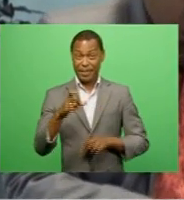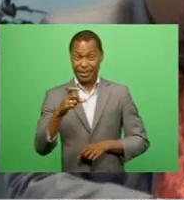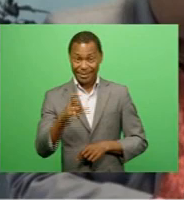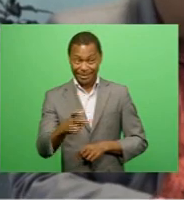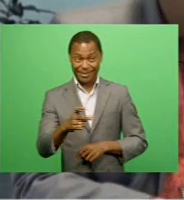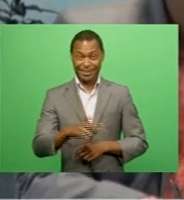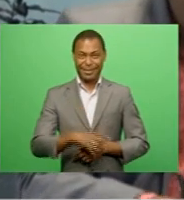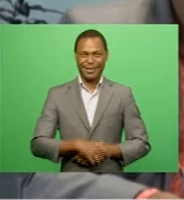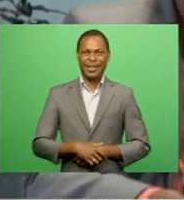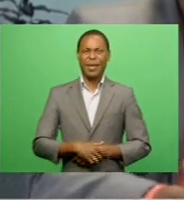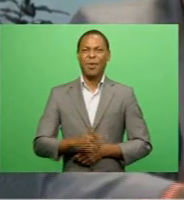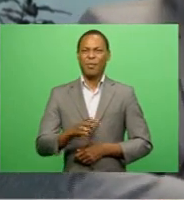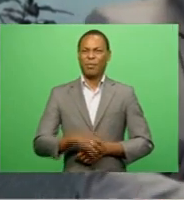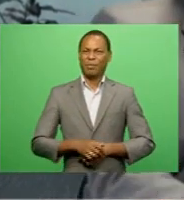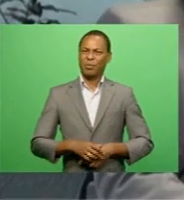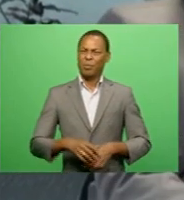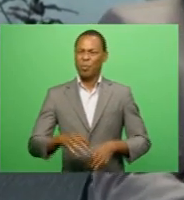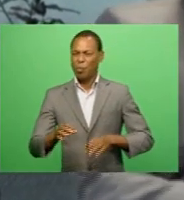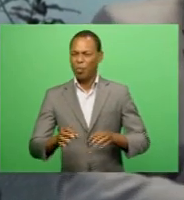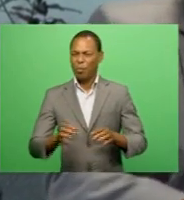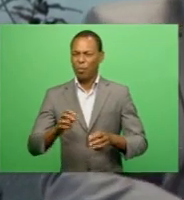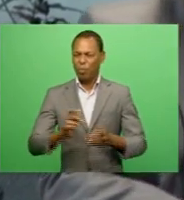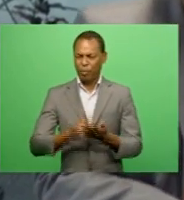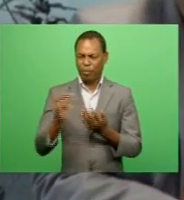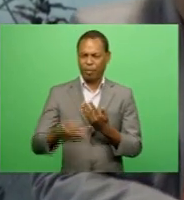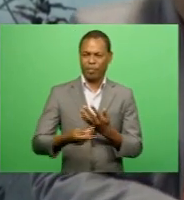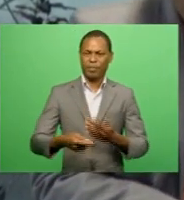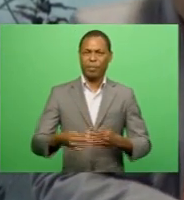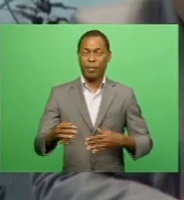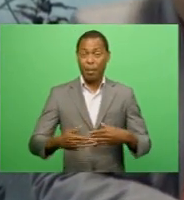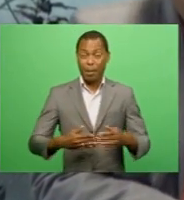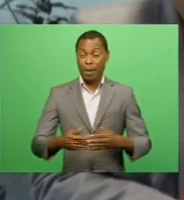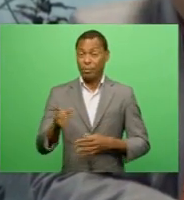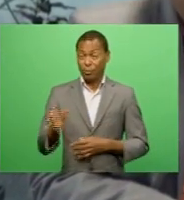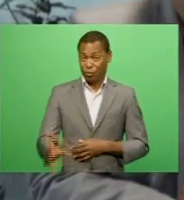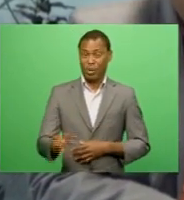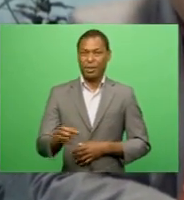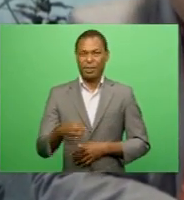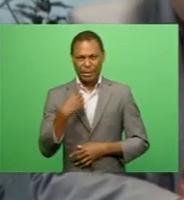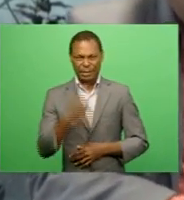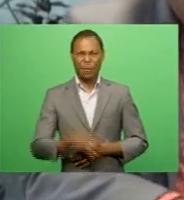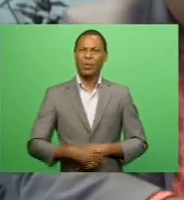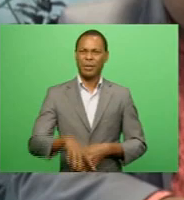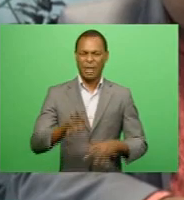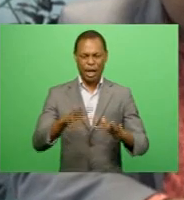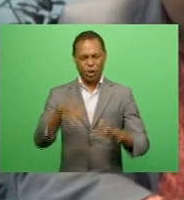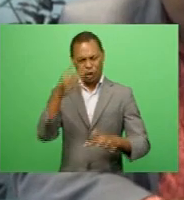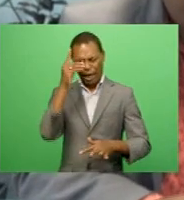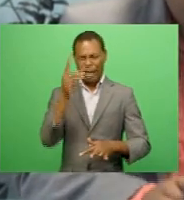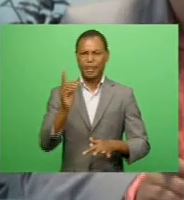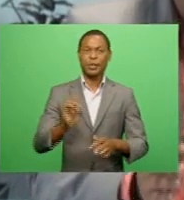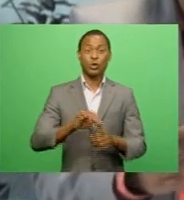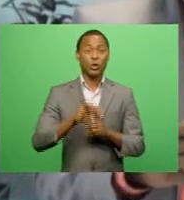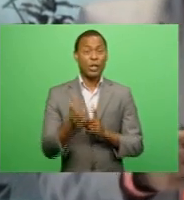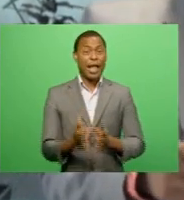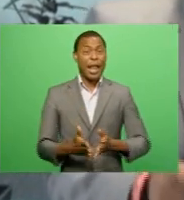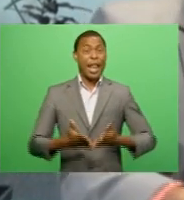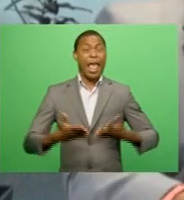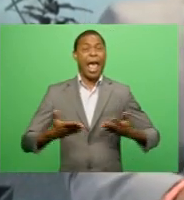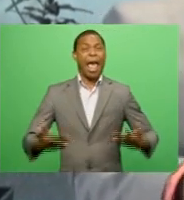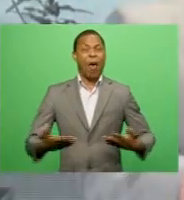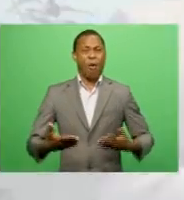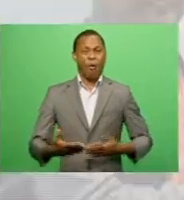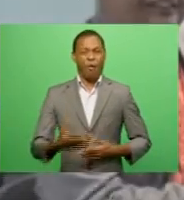Shami Lochan Lal says the media plays an important role in educating society on how to behave towards persons